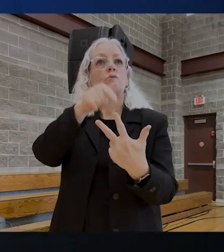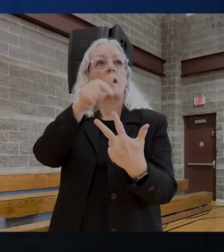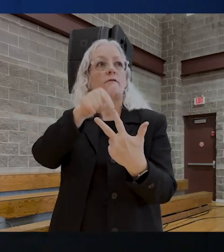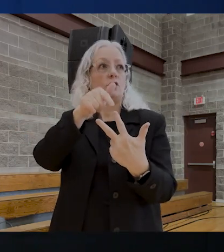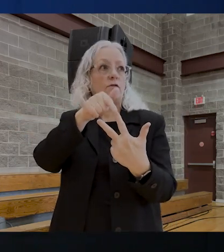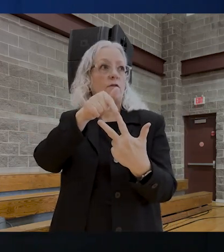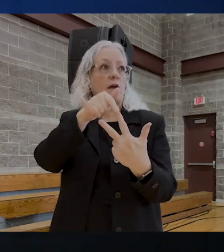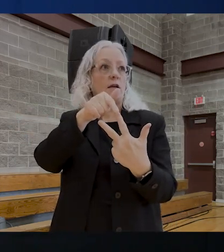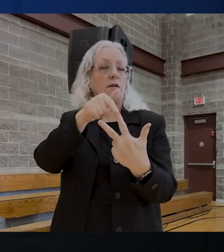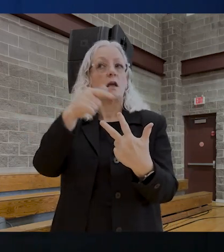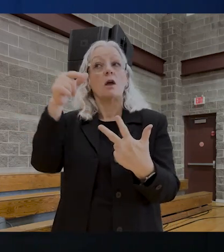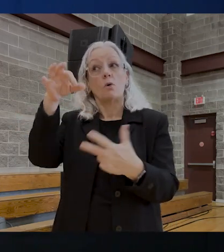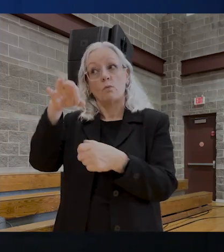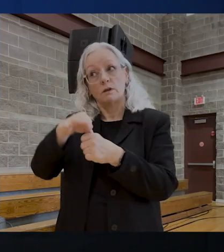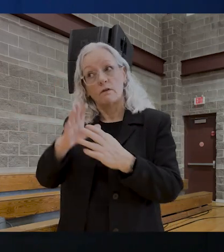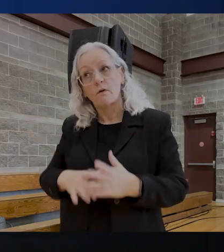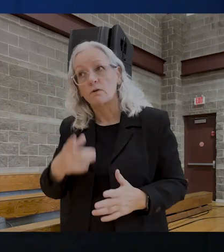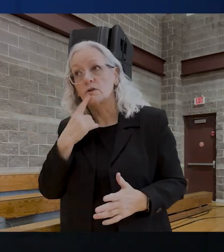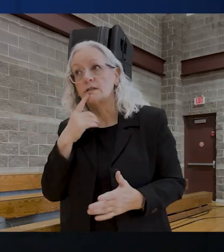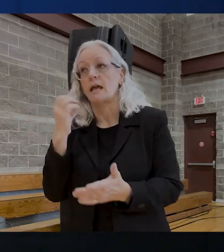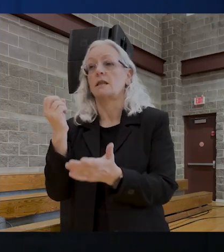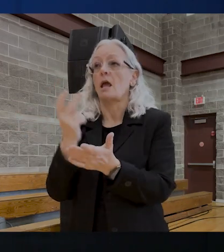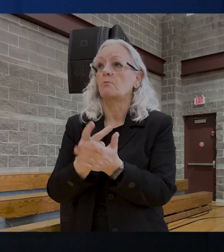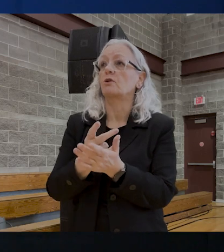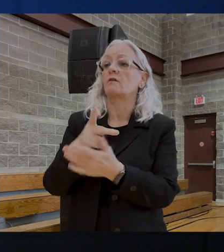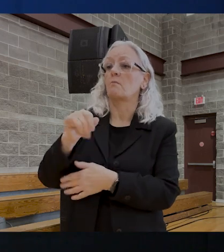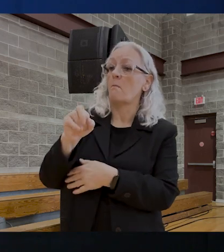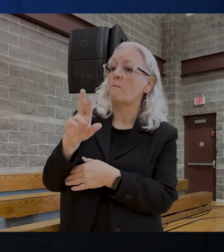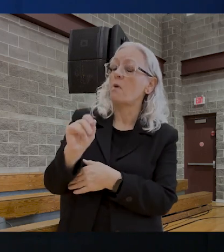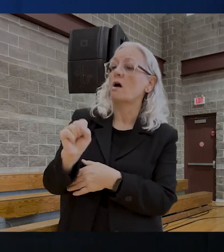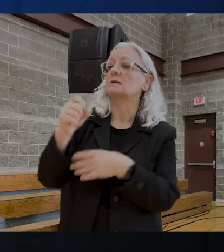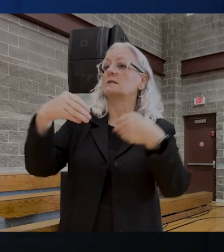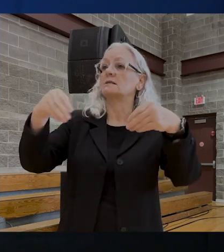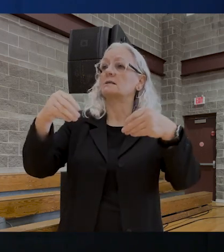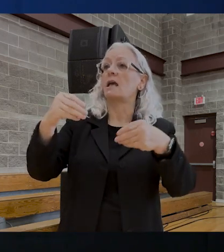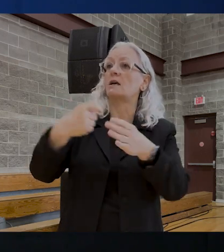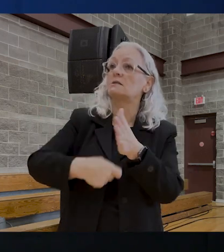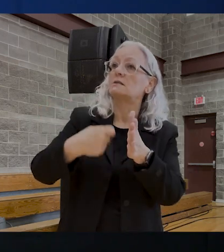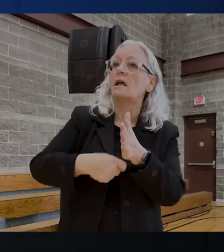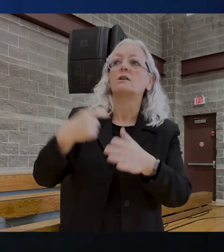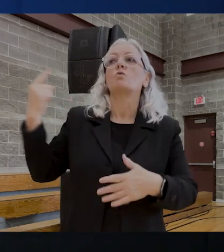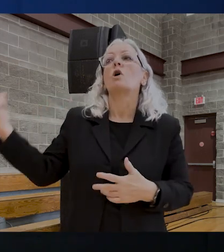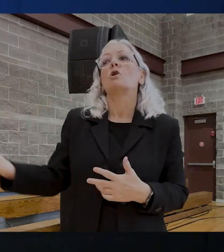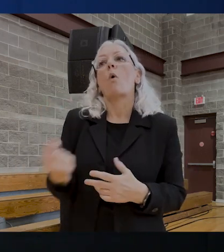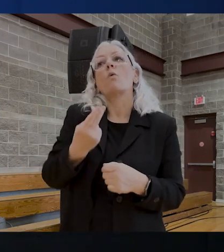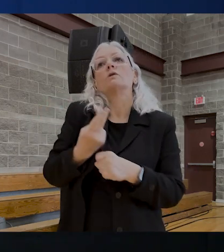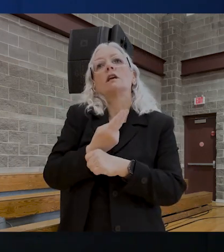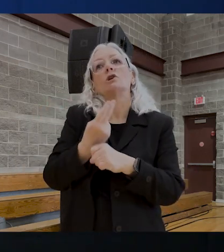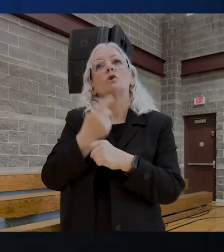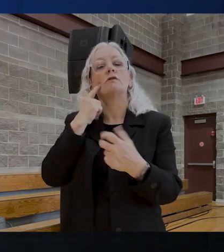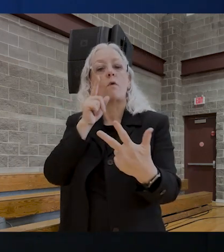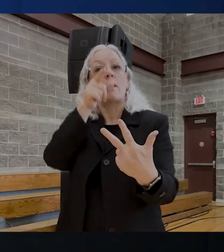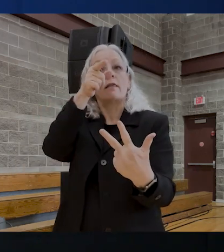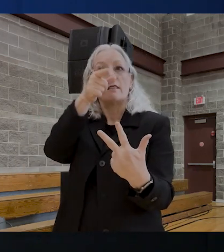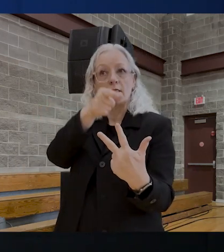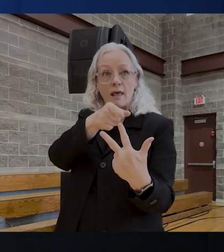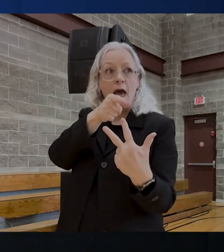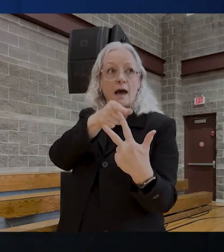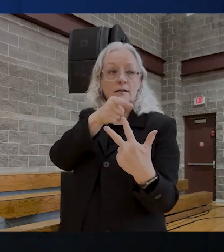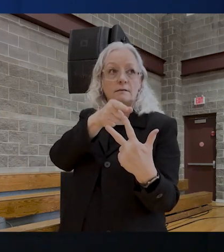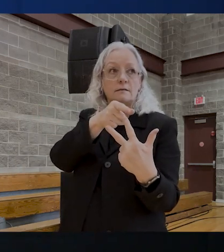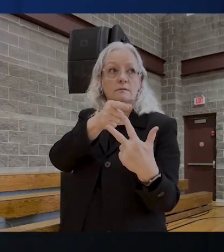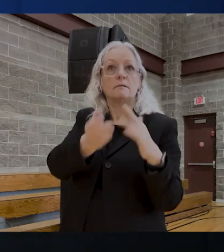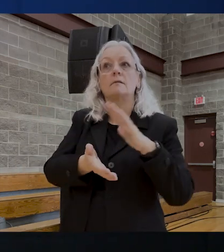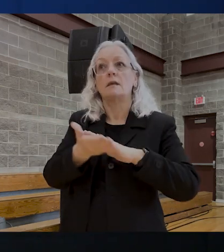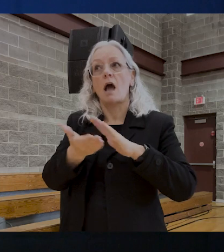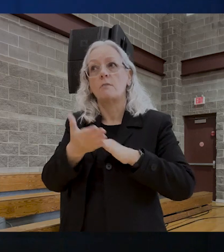city. When voters of Kansas City approved a park sales tax, that money can only be used to support the